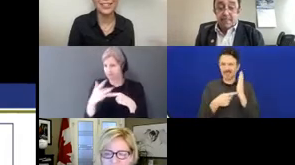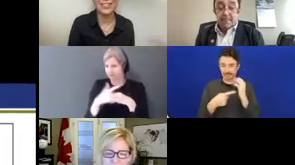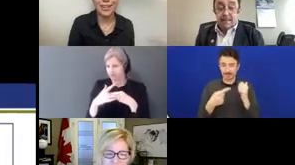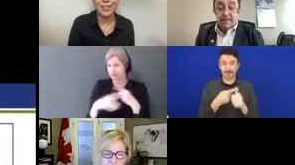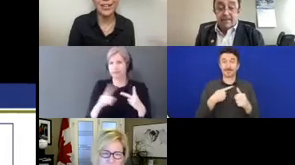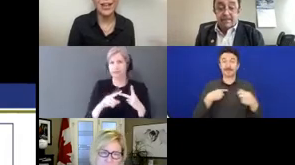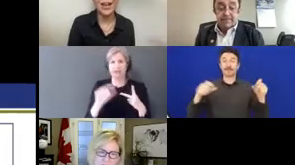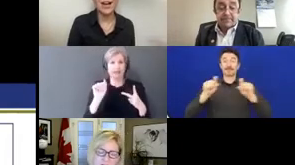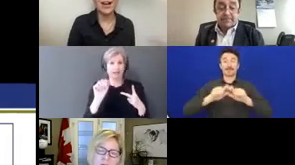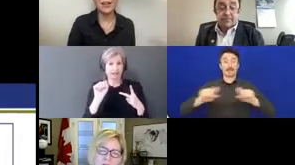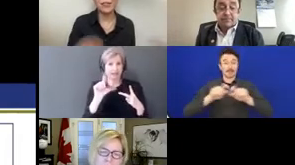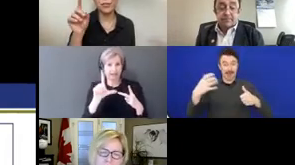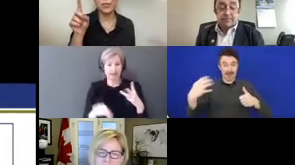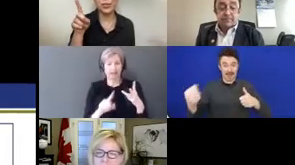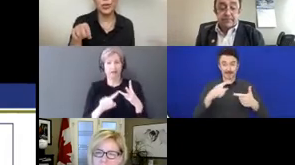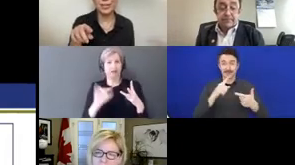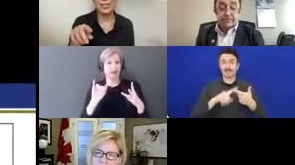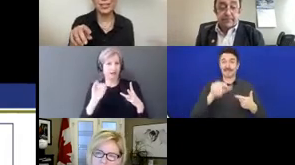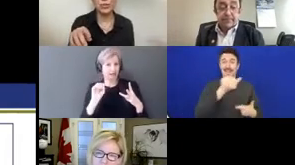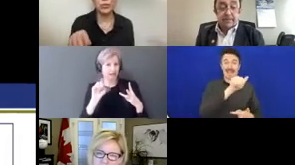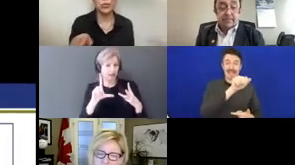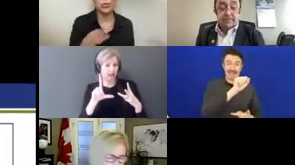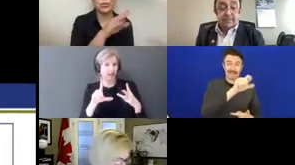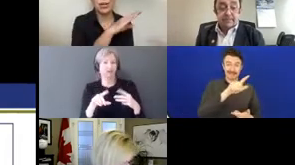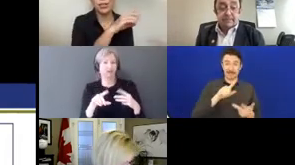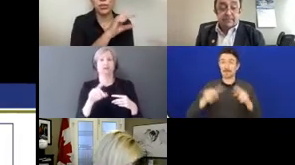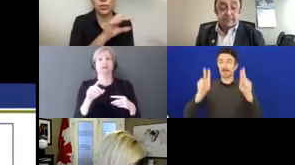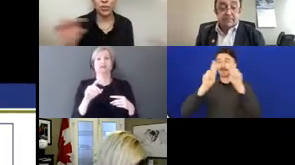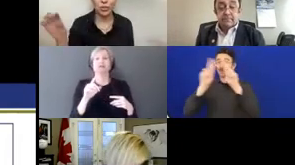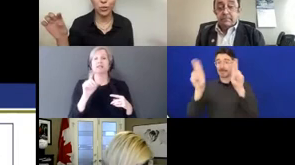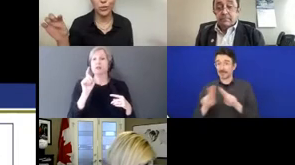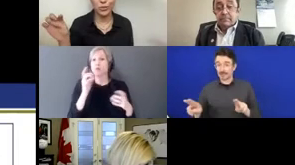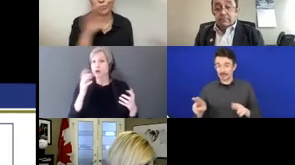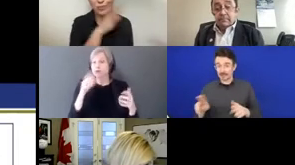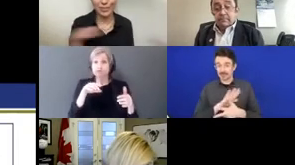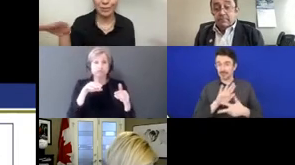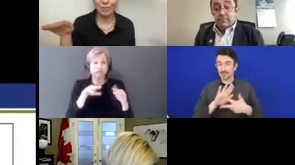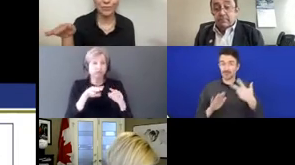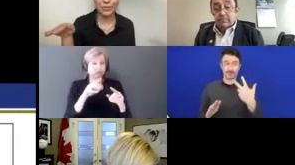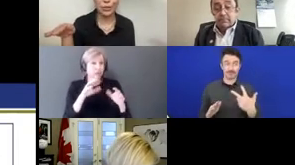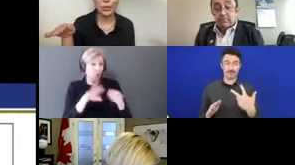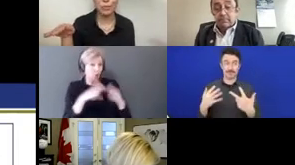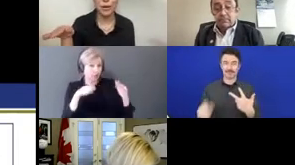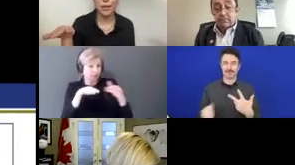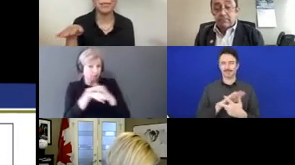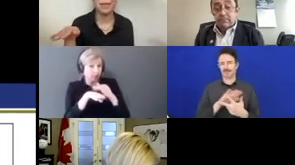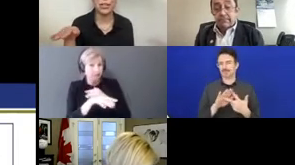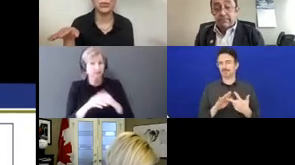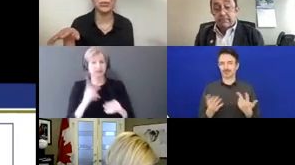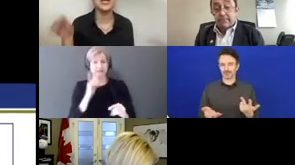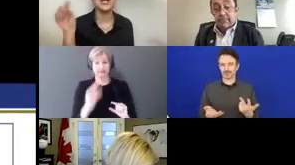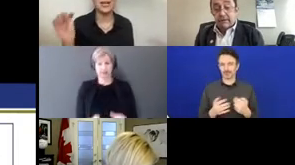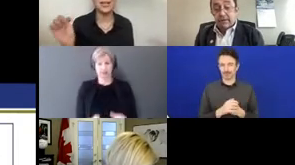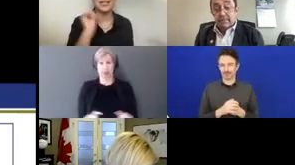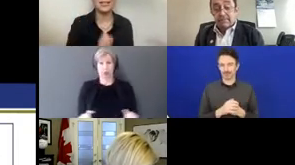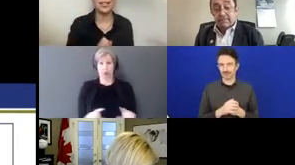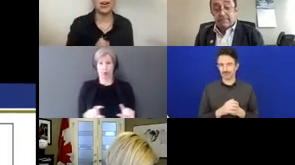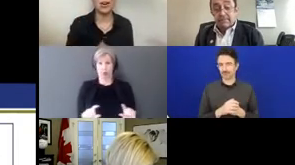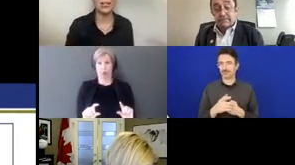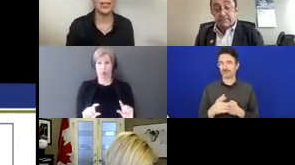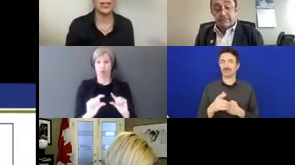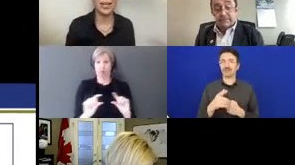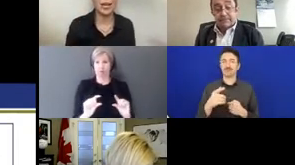and ISL. To access those, you just go in the lower bar menu and